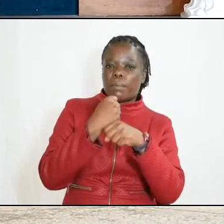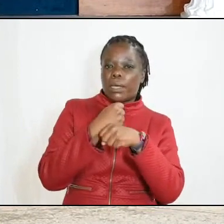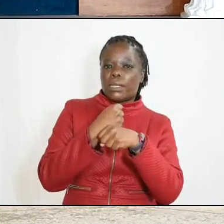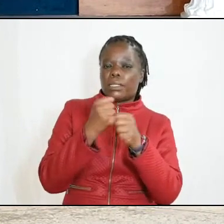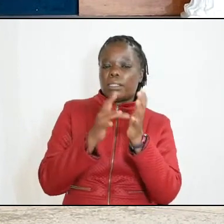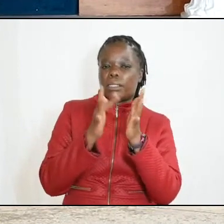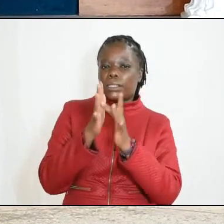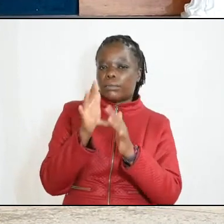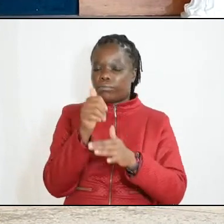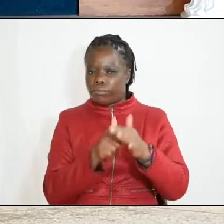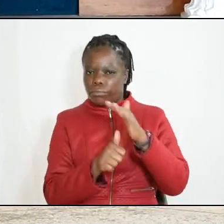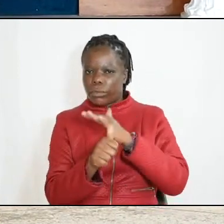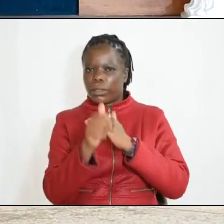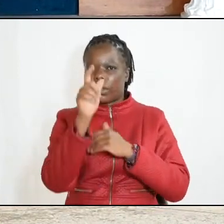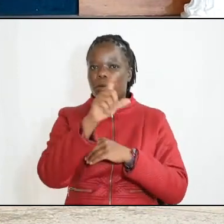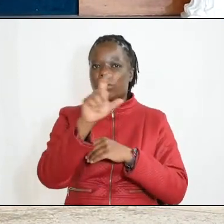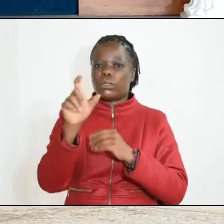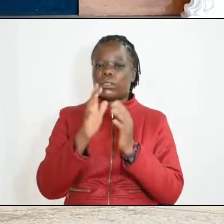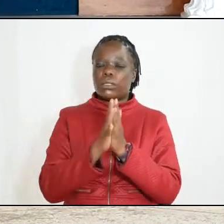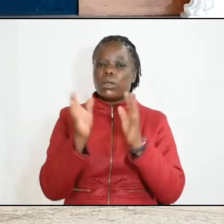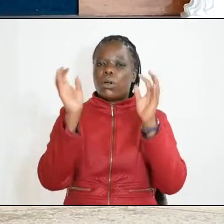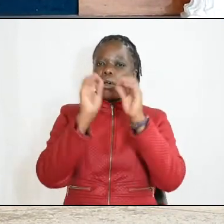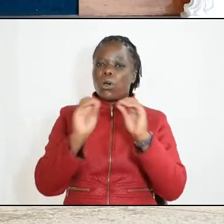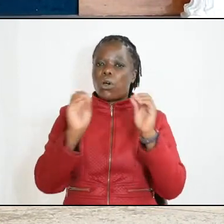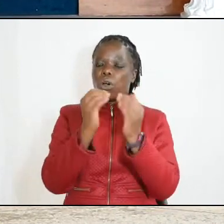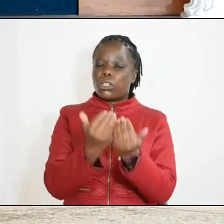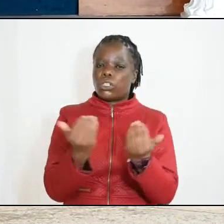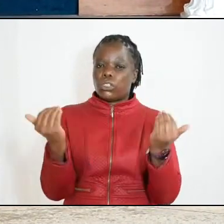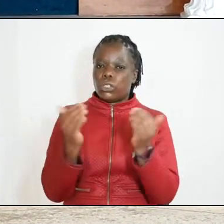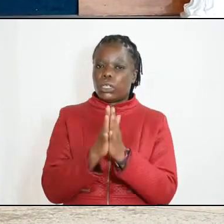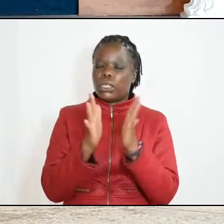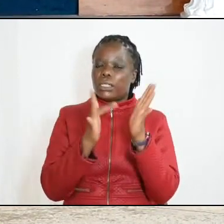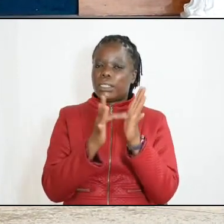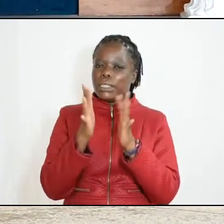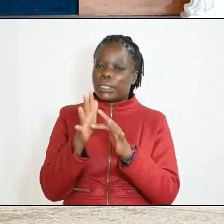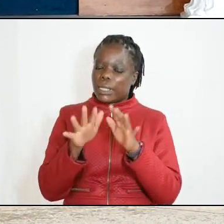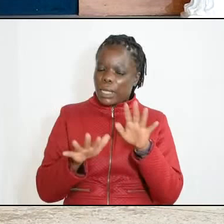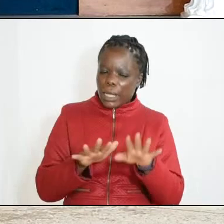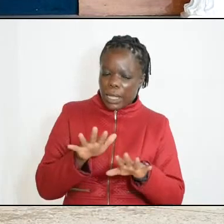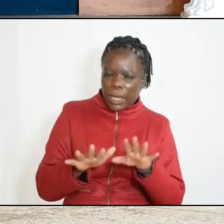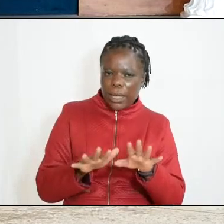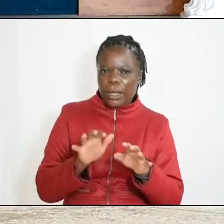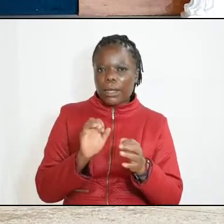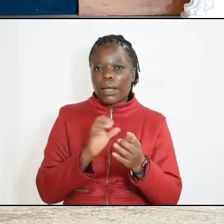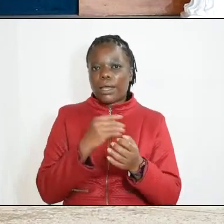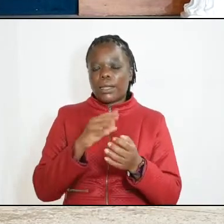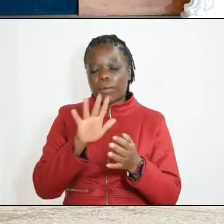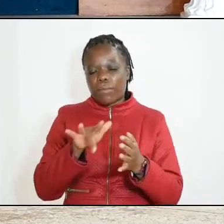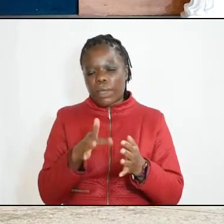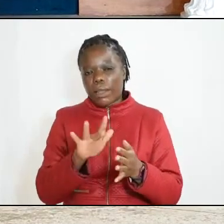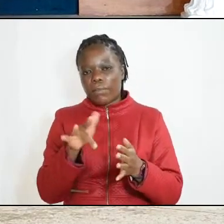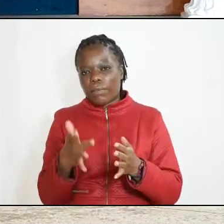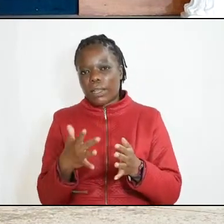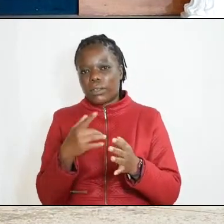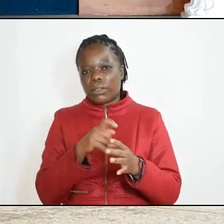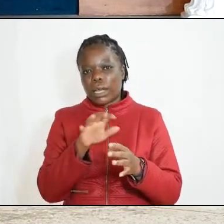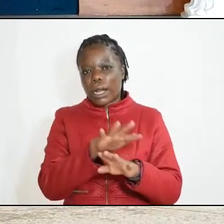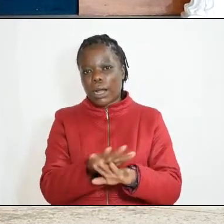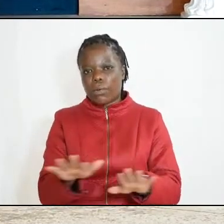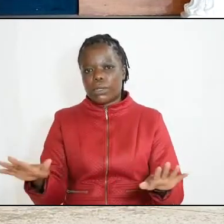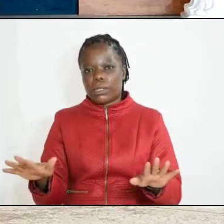faint beneath the cross. Oh, children, Jesus staggered on a few steps and fell again and again to the